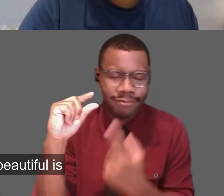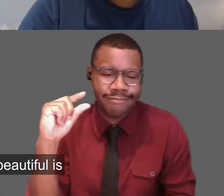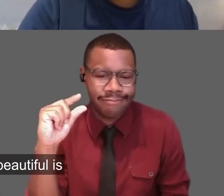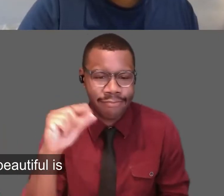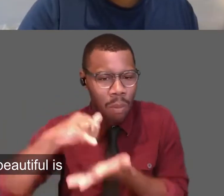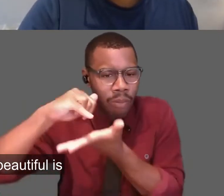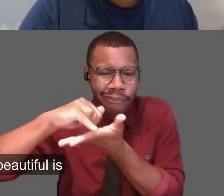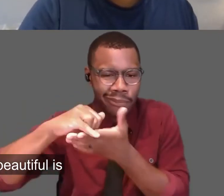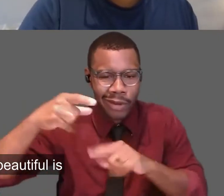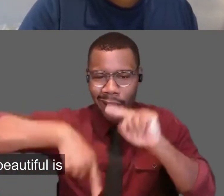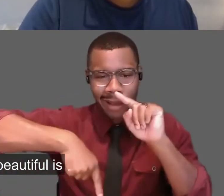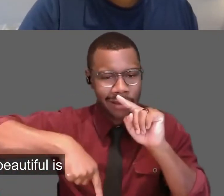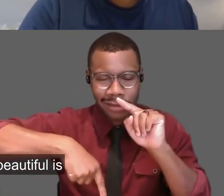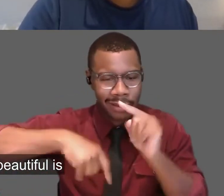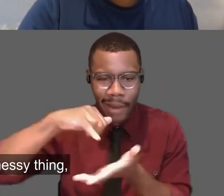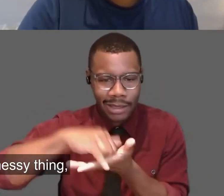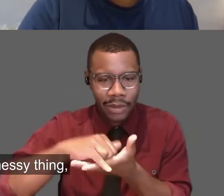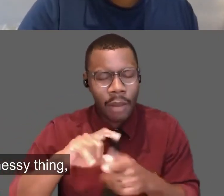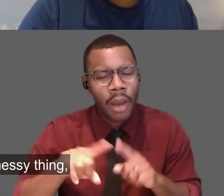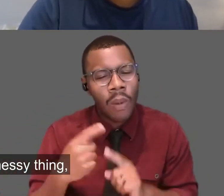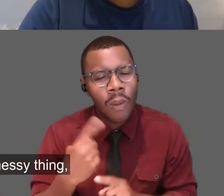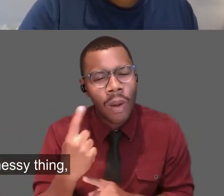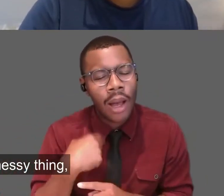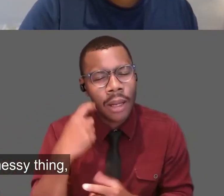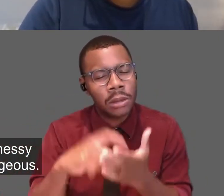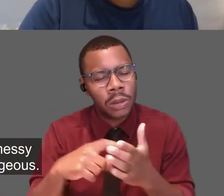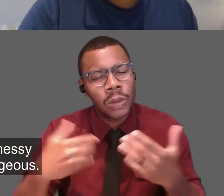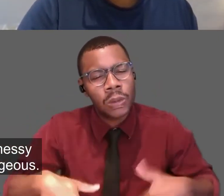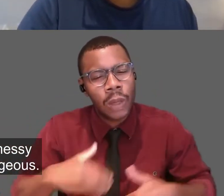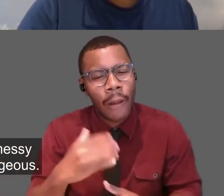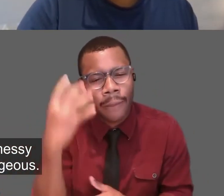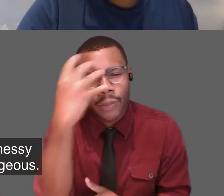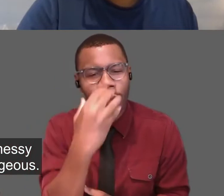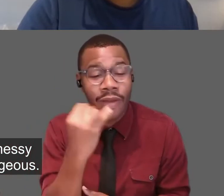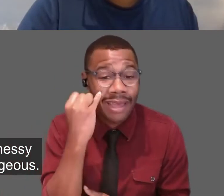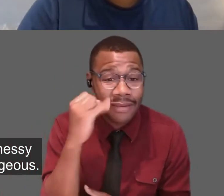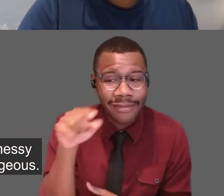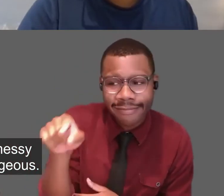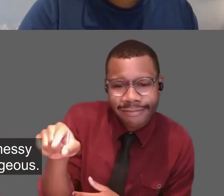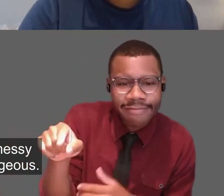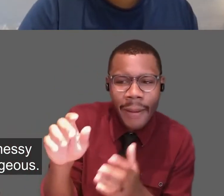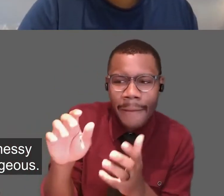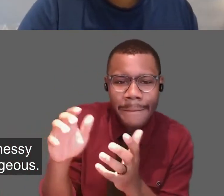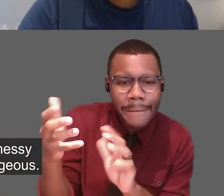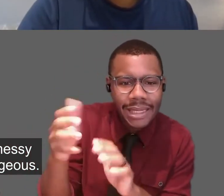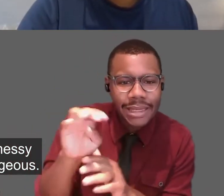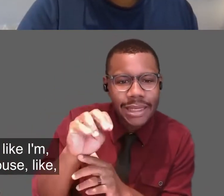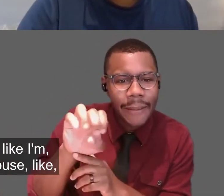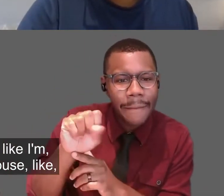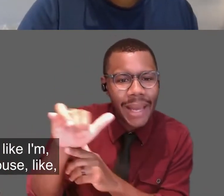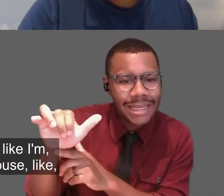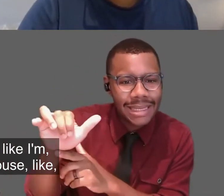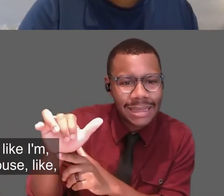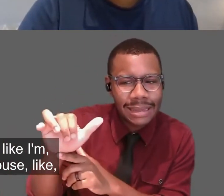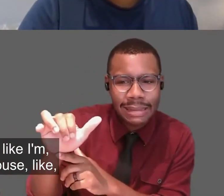that I think is really beautiful is when there's like a messy thing. I just find like messy things really gorgeous.